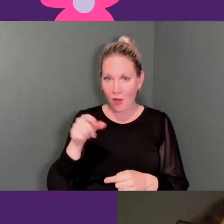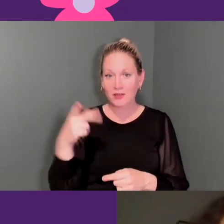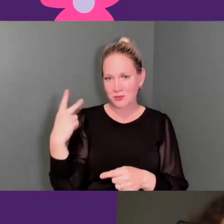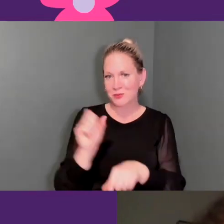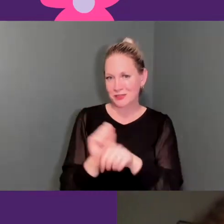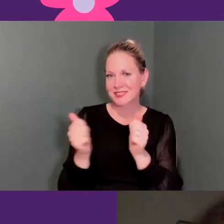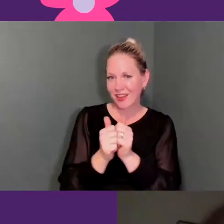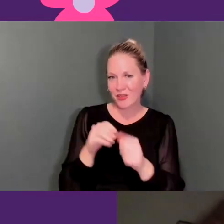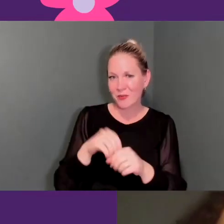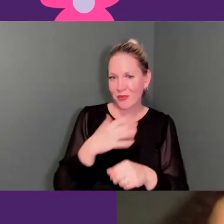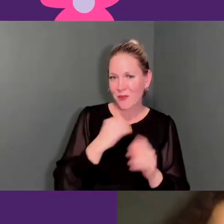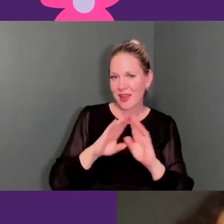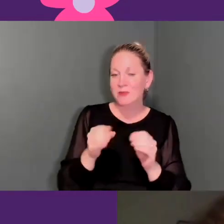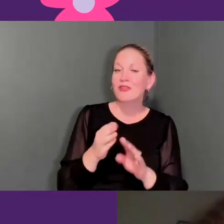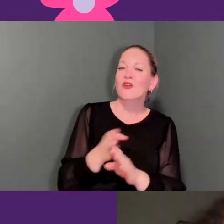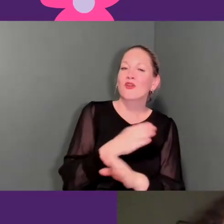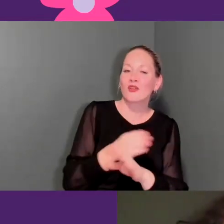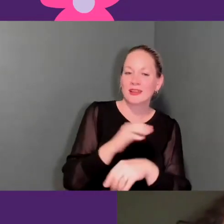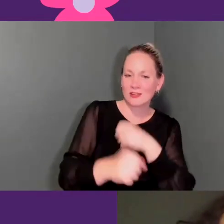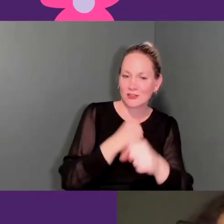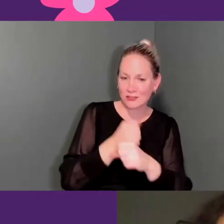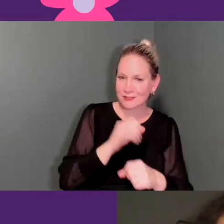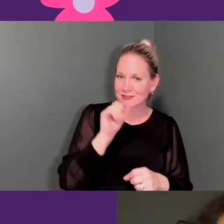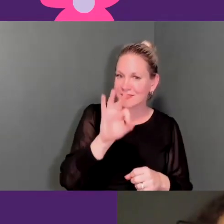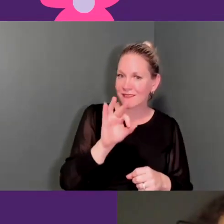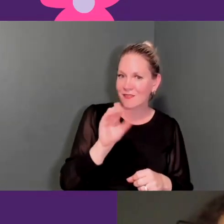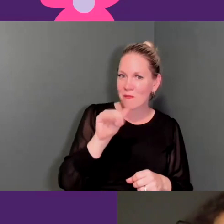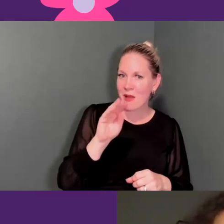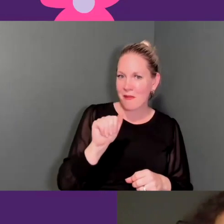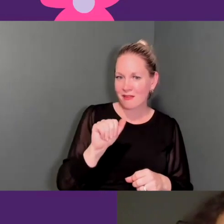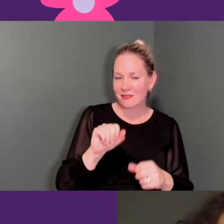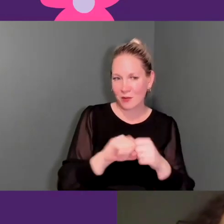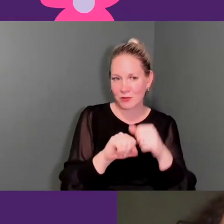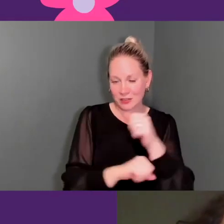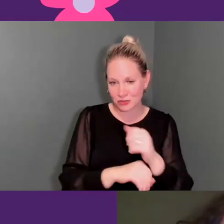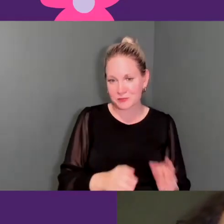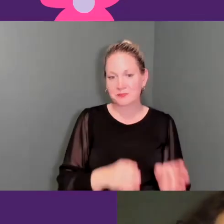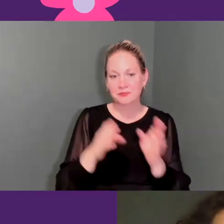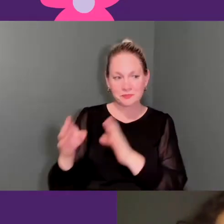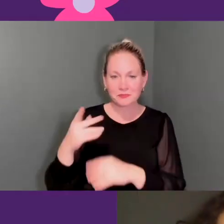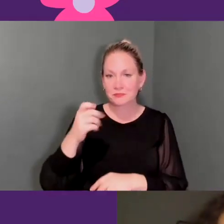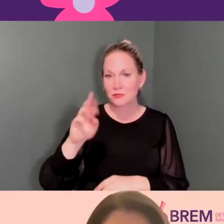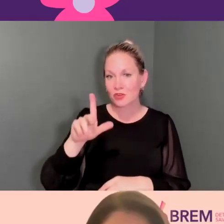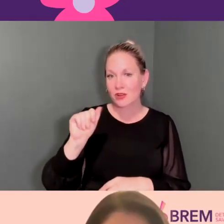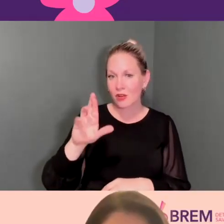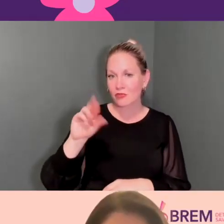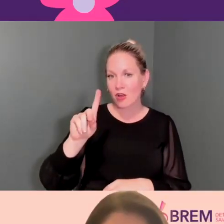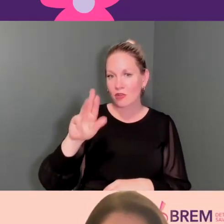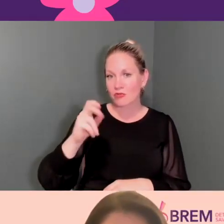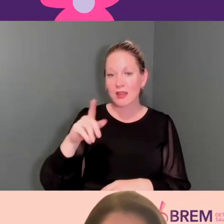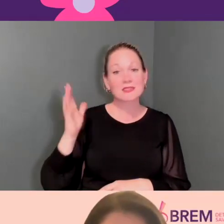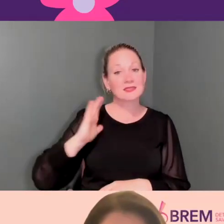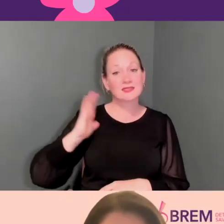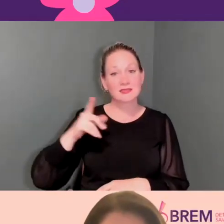early years of the Obama administration. Perla Rodriguez is transitioning from service as a U.S. naval officer. She's an